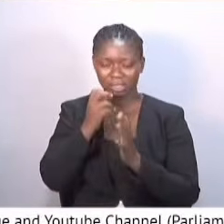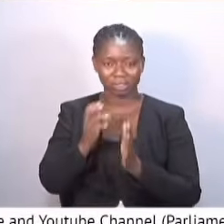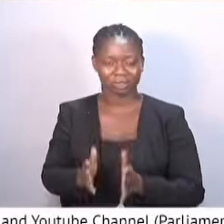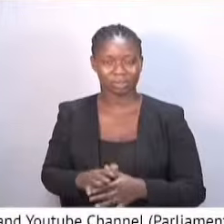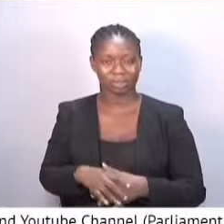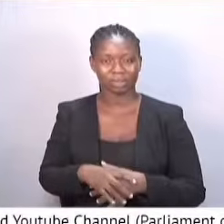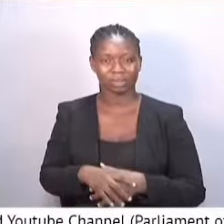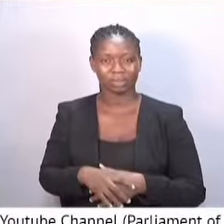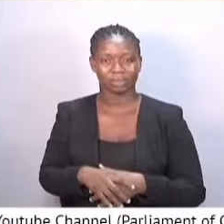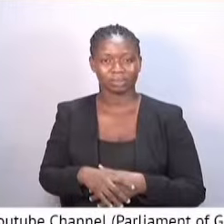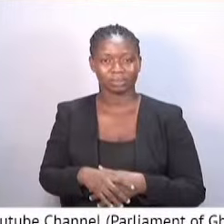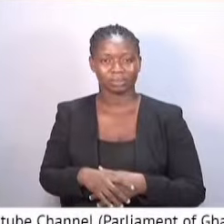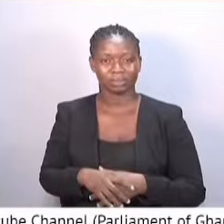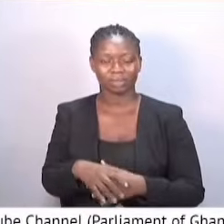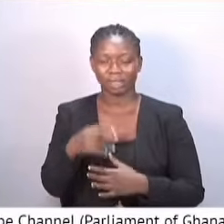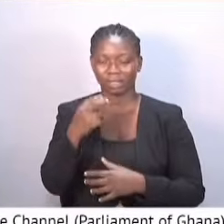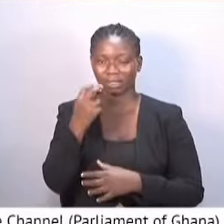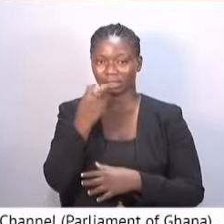Speaker,